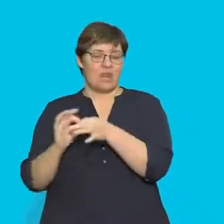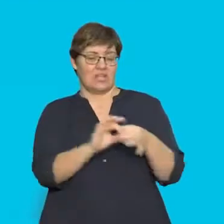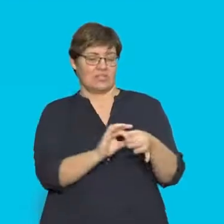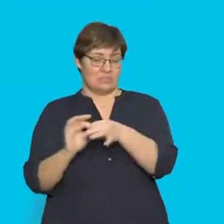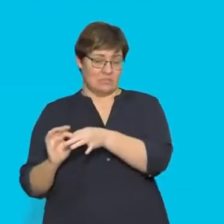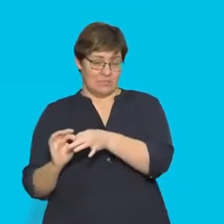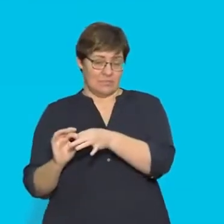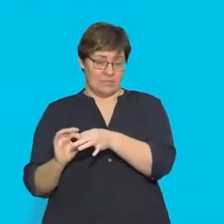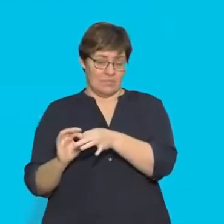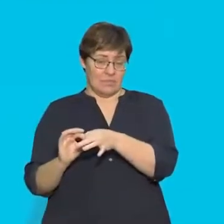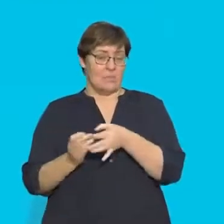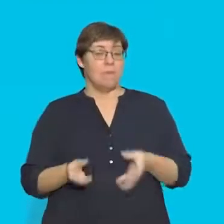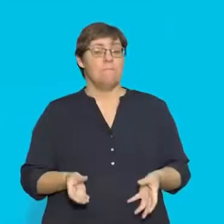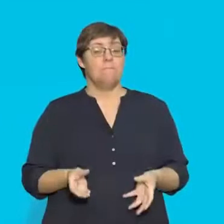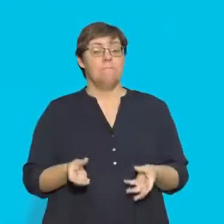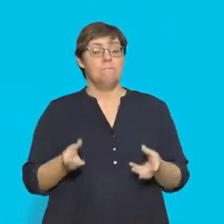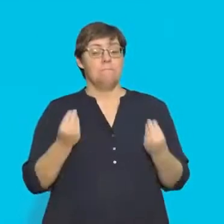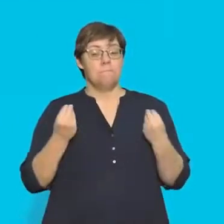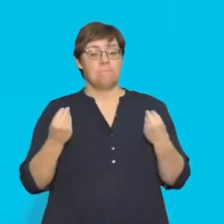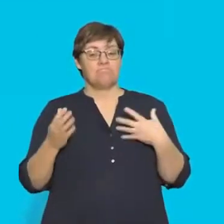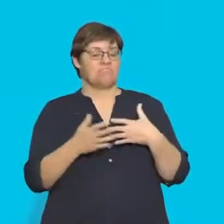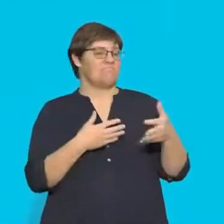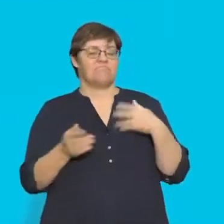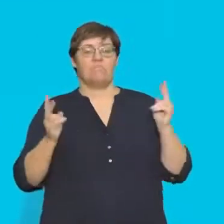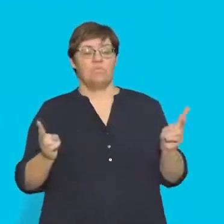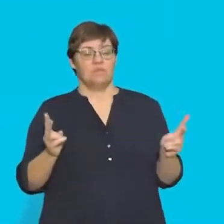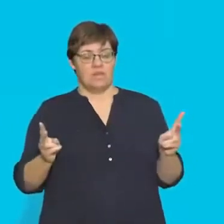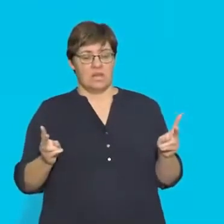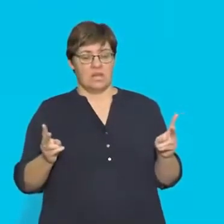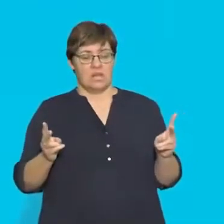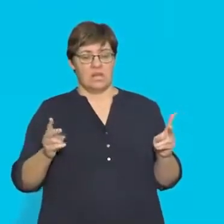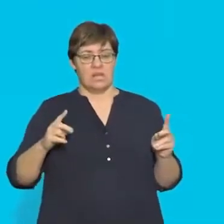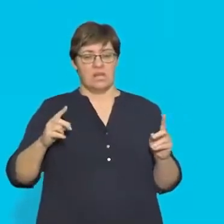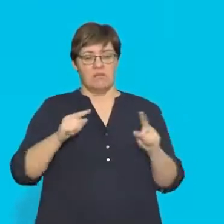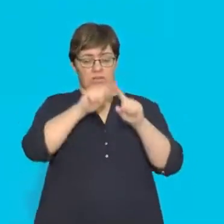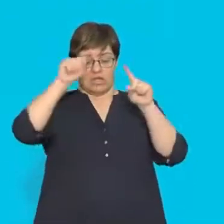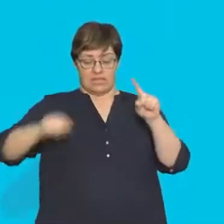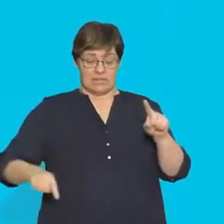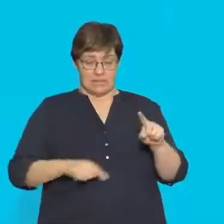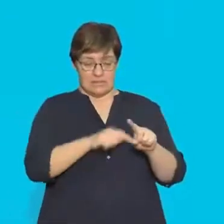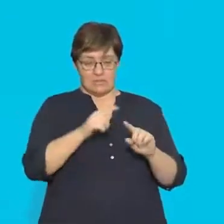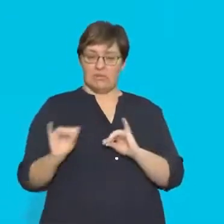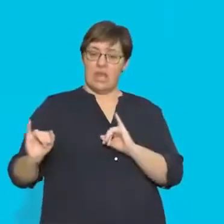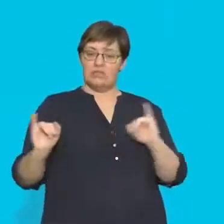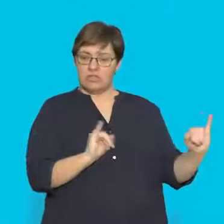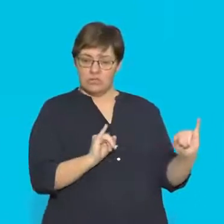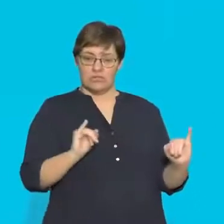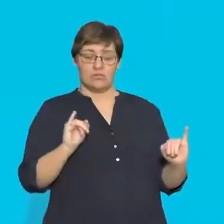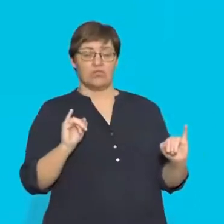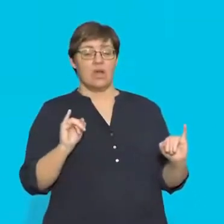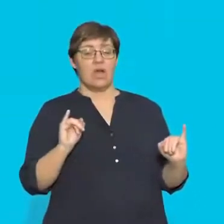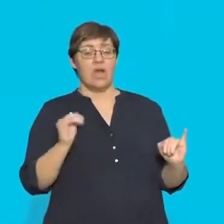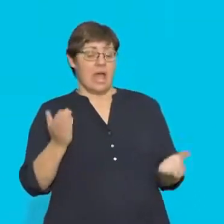relationship that we get for any ordinary circuit. So having introduced you to these equations and